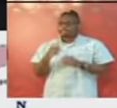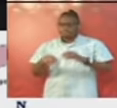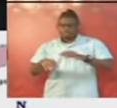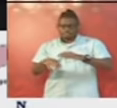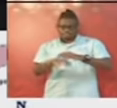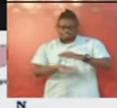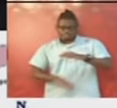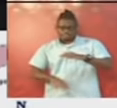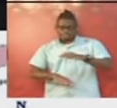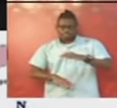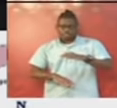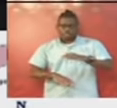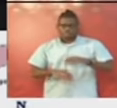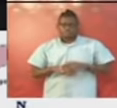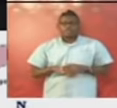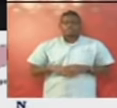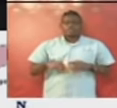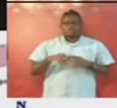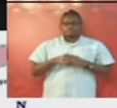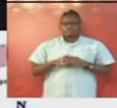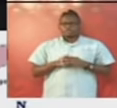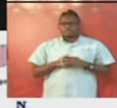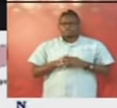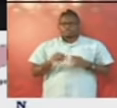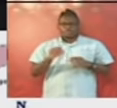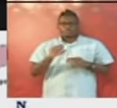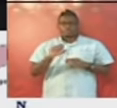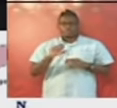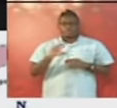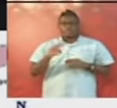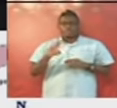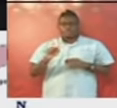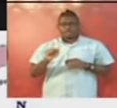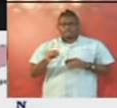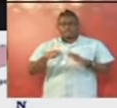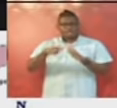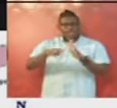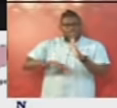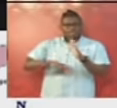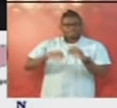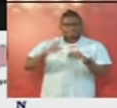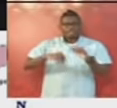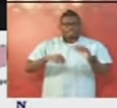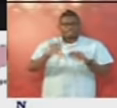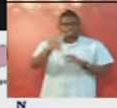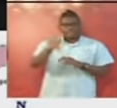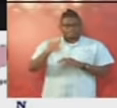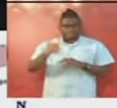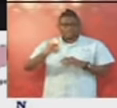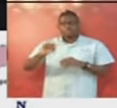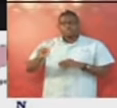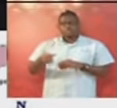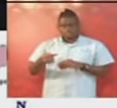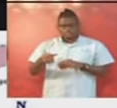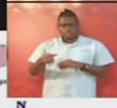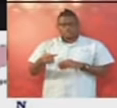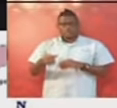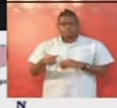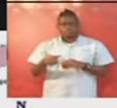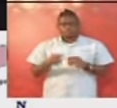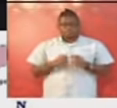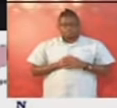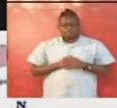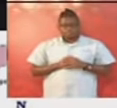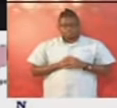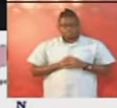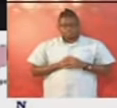you the population in that particular area, so that is less than 50,000 in Nariva Mayaro. If you look at the geography of